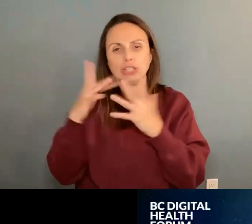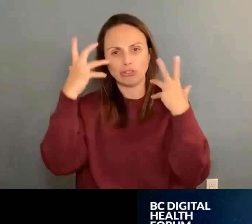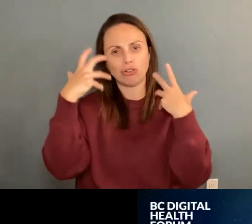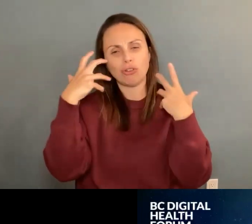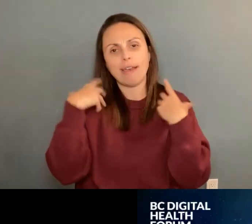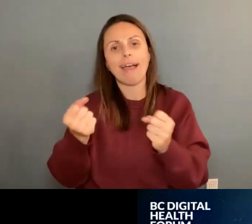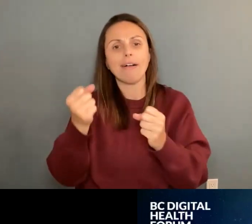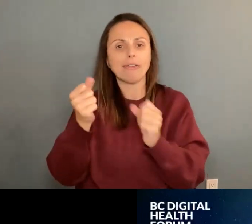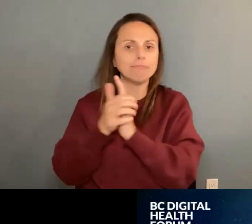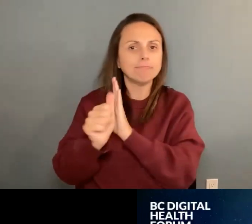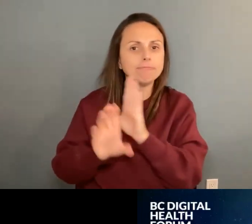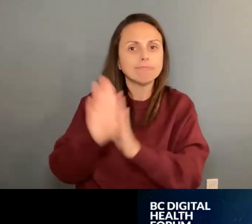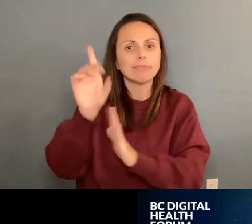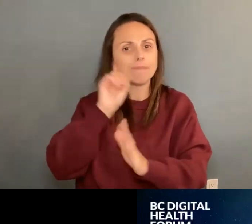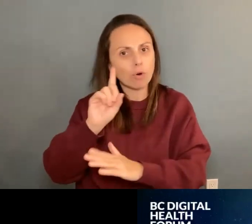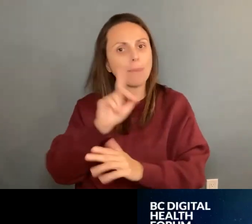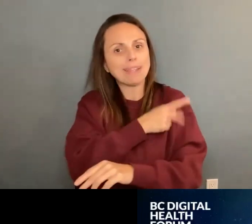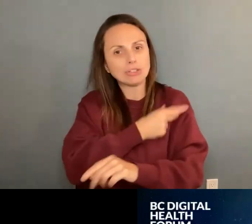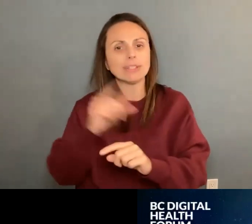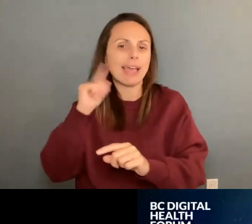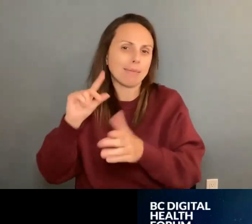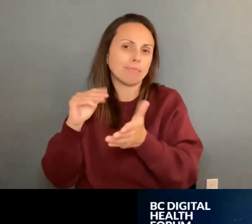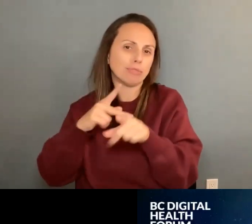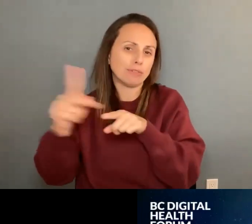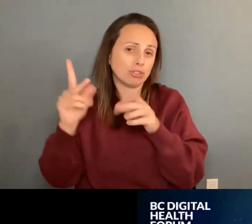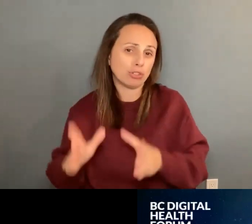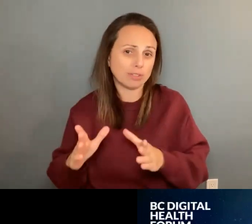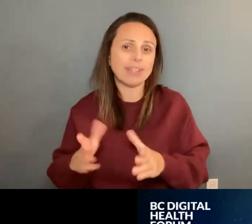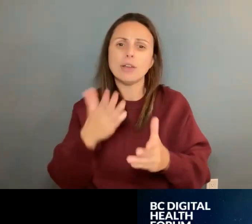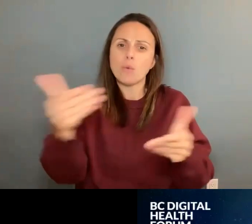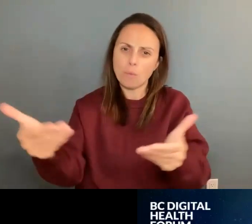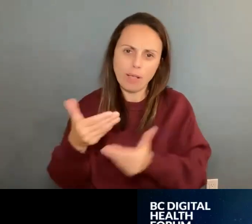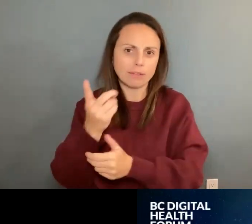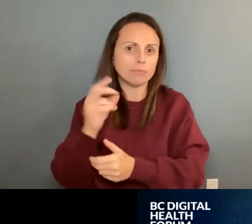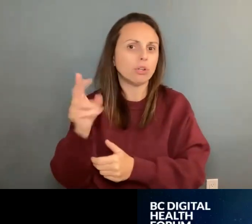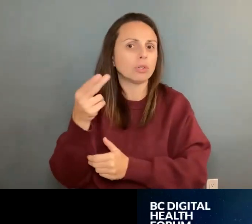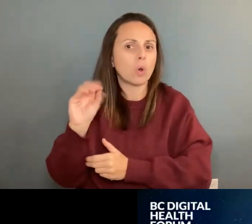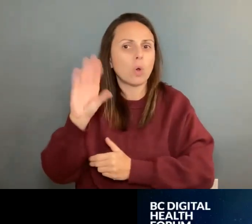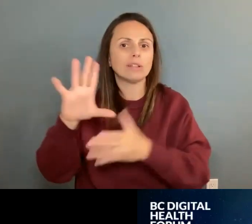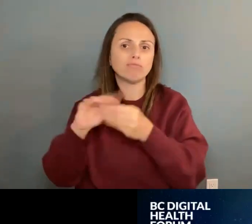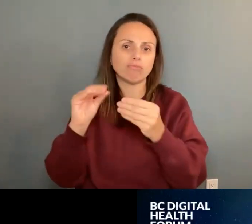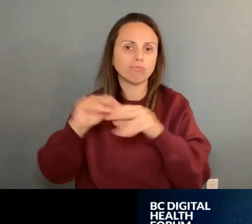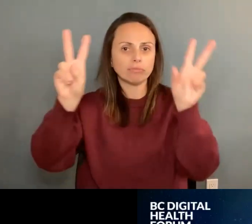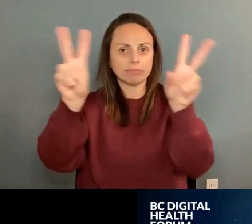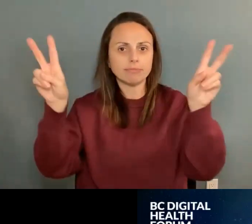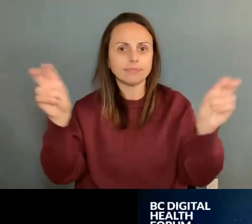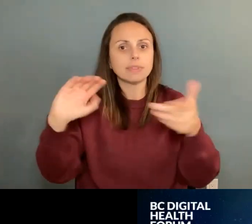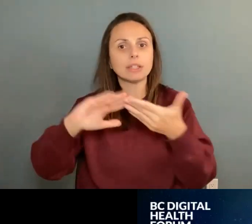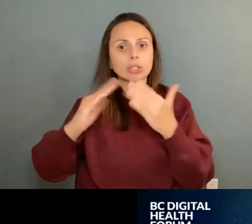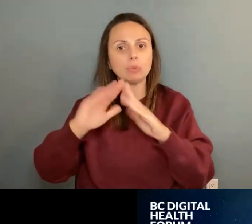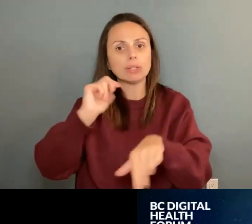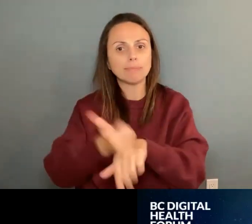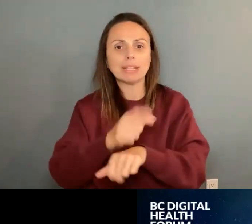of patients and health professionals. Please join me in welcoming Dr. Ho for his talk on a